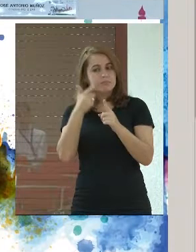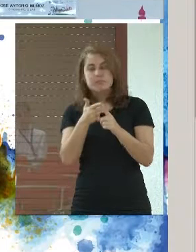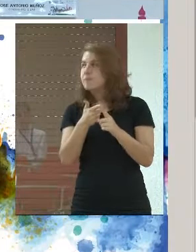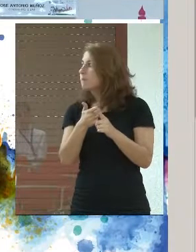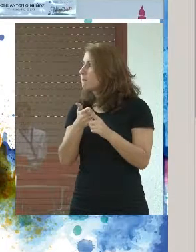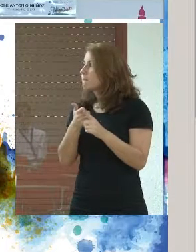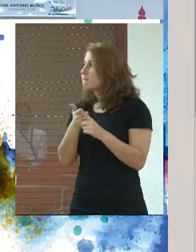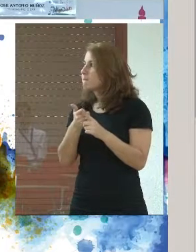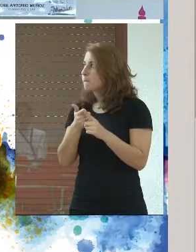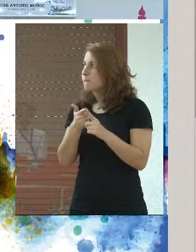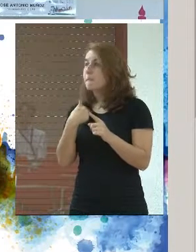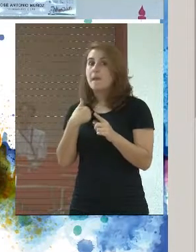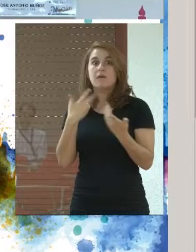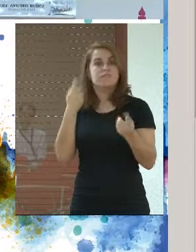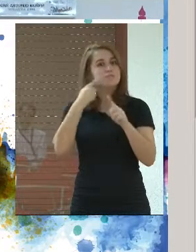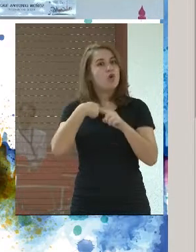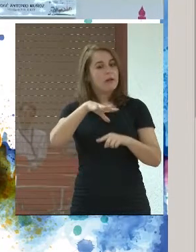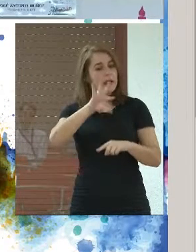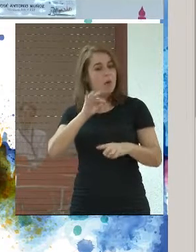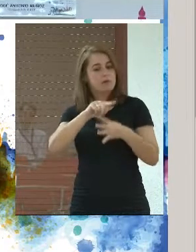some templates